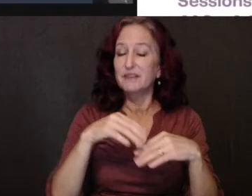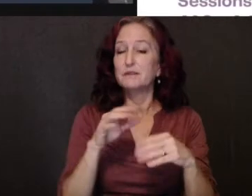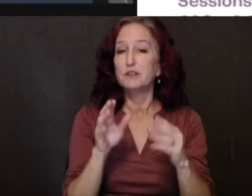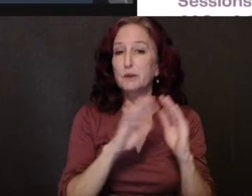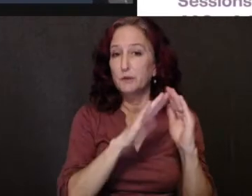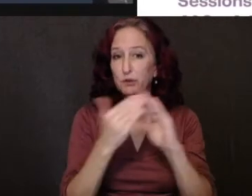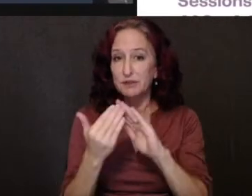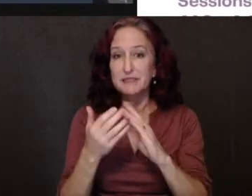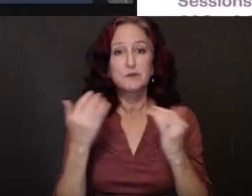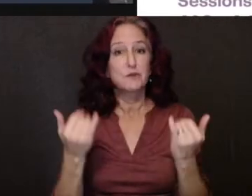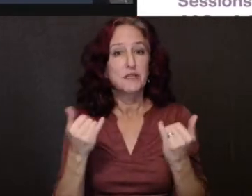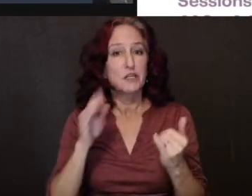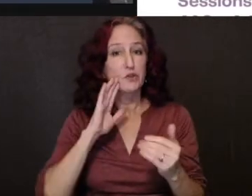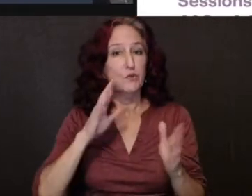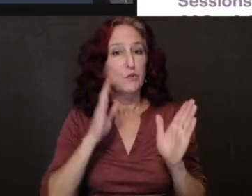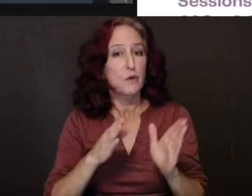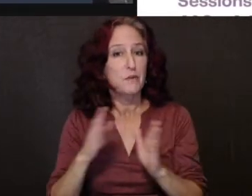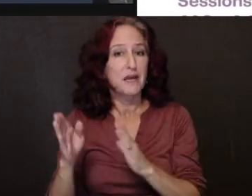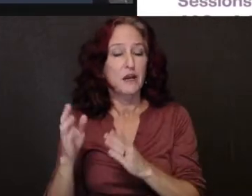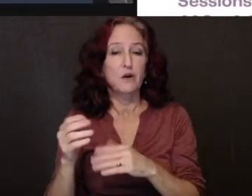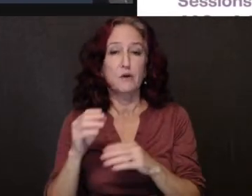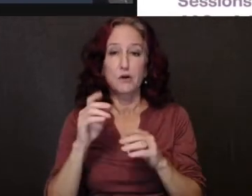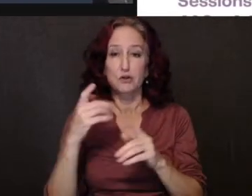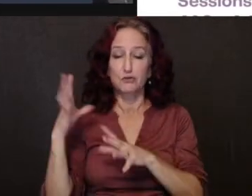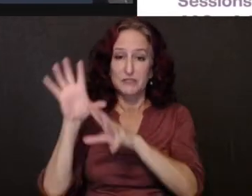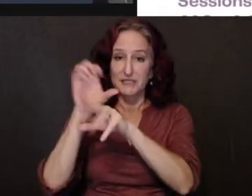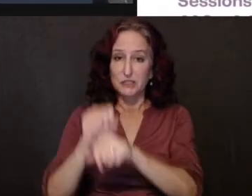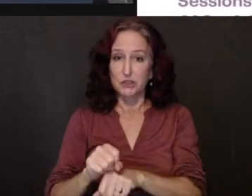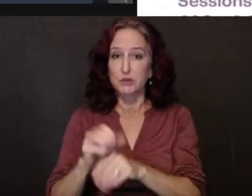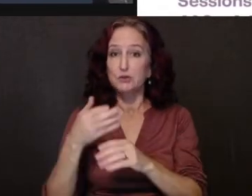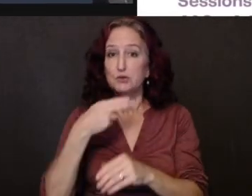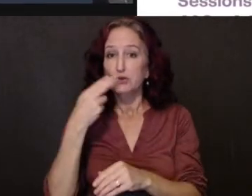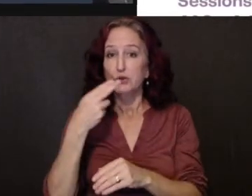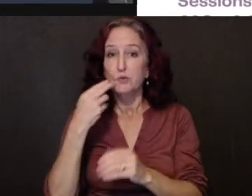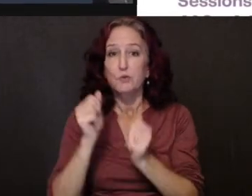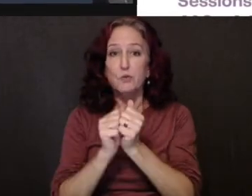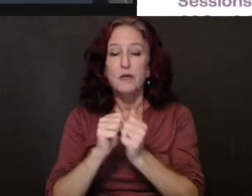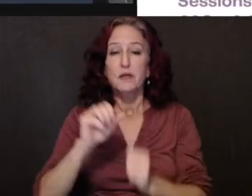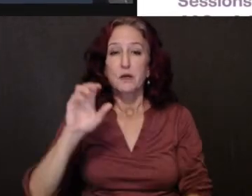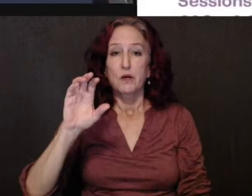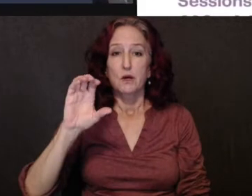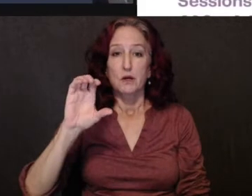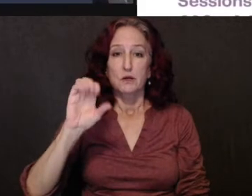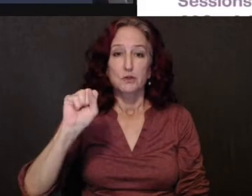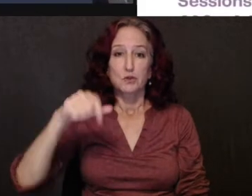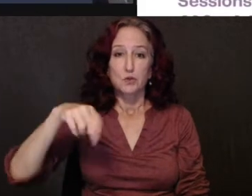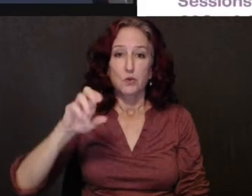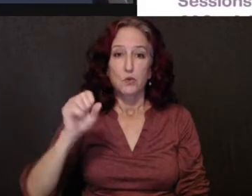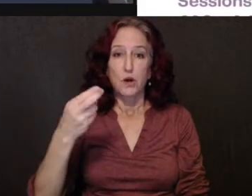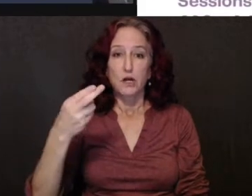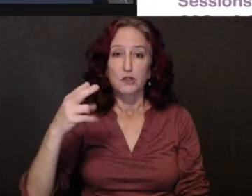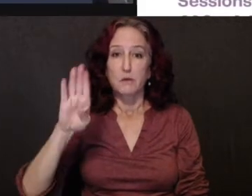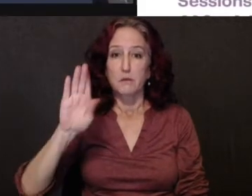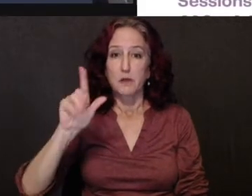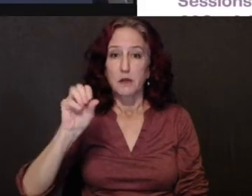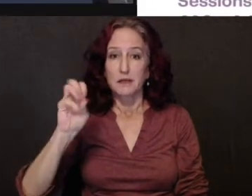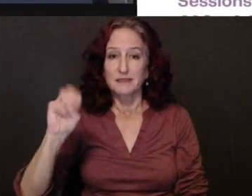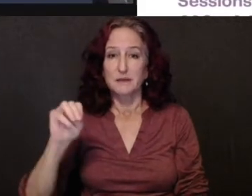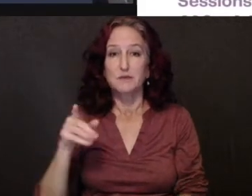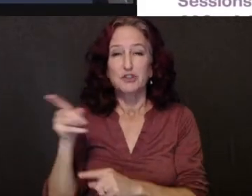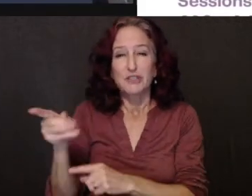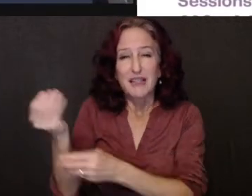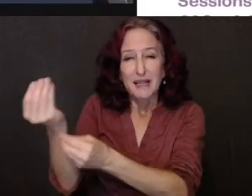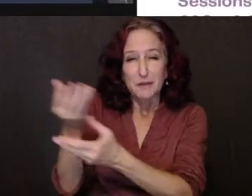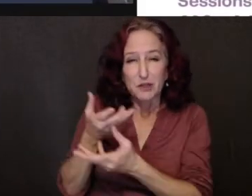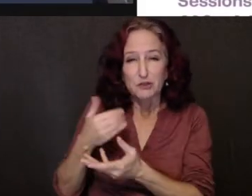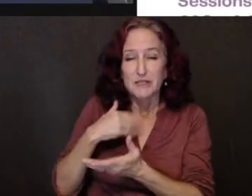business as a portal to food sovereignty and the reclamation of ancestral knowledge in Native and Indigenous communities. Today, she will be preparing